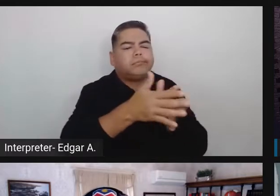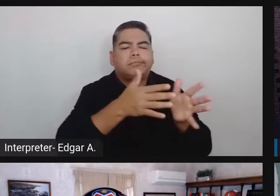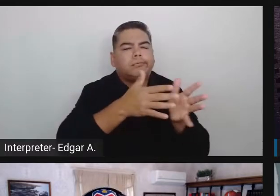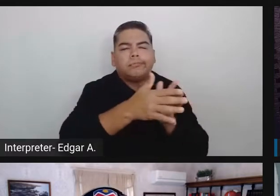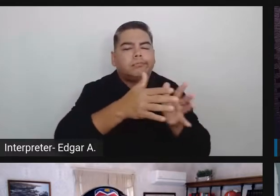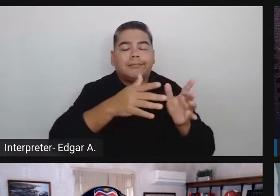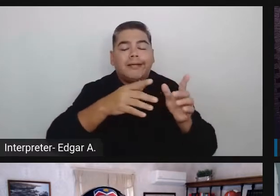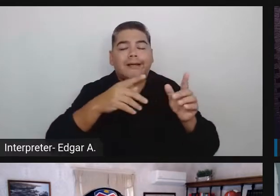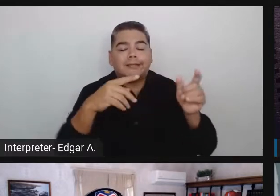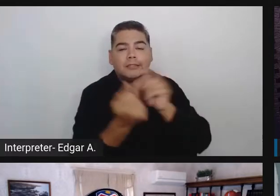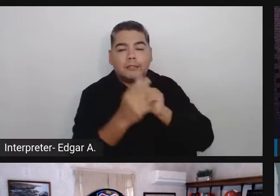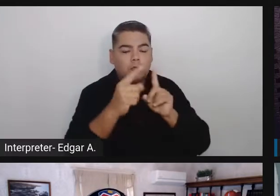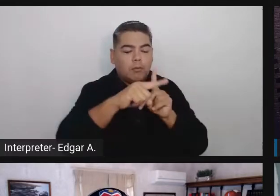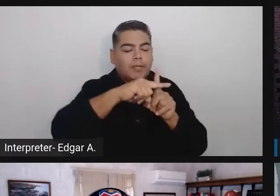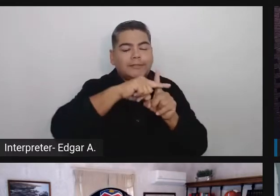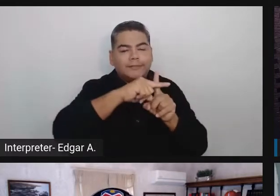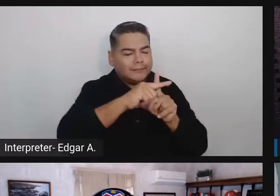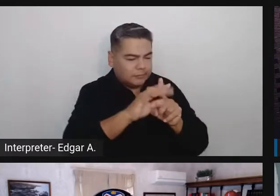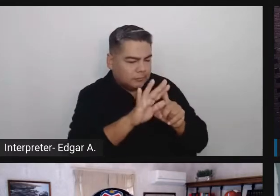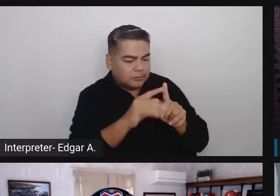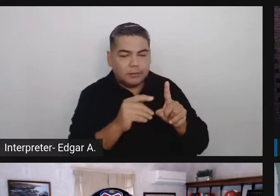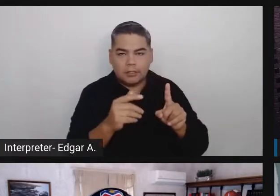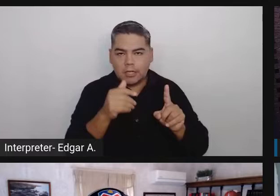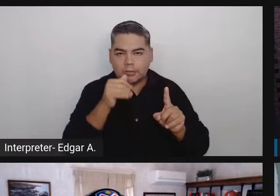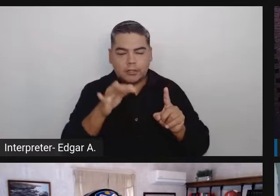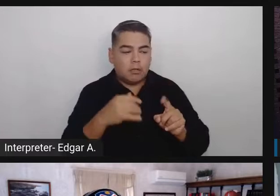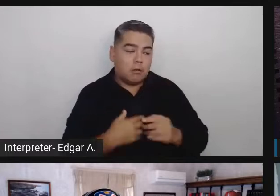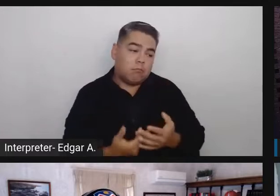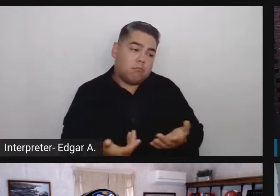like, without making it seem like it's,